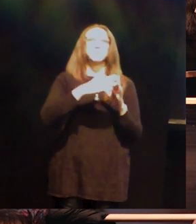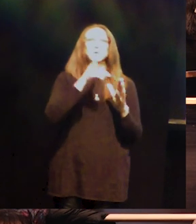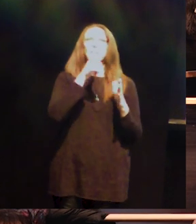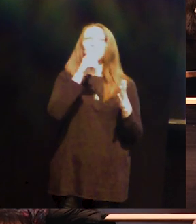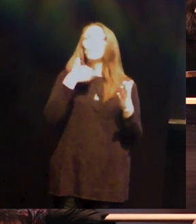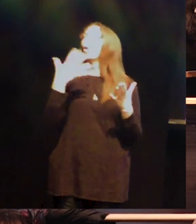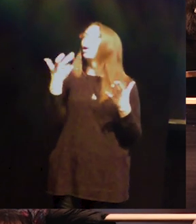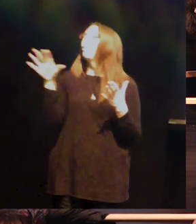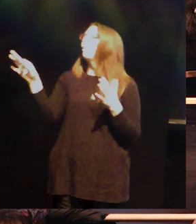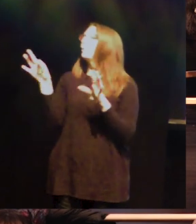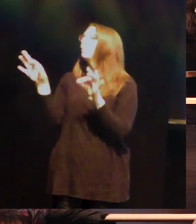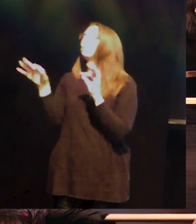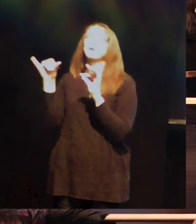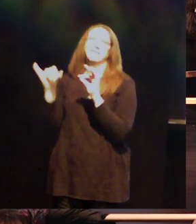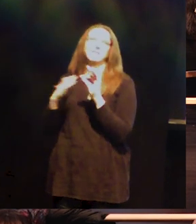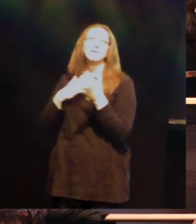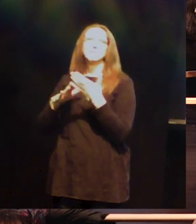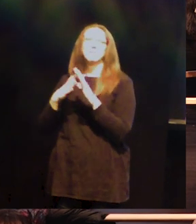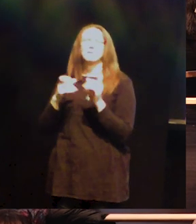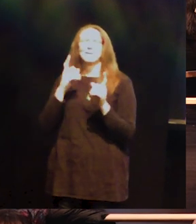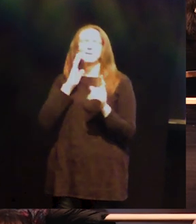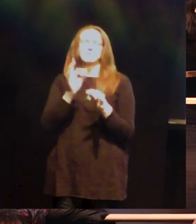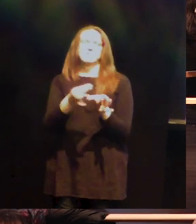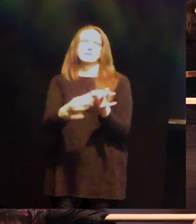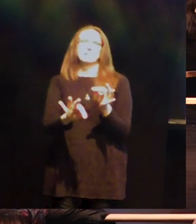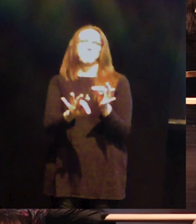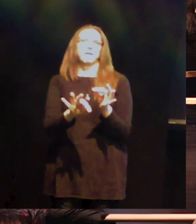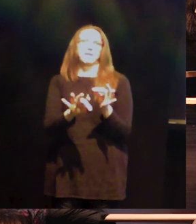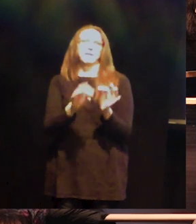And that's, I know it's like a pretty simplistic lesson, but